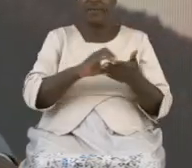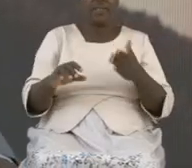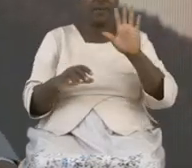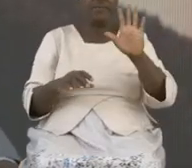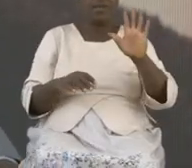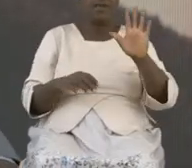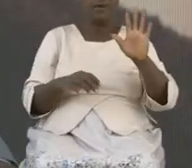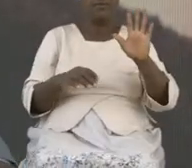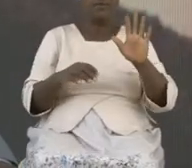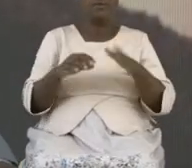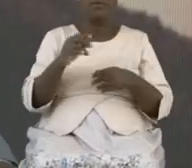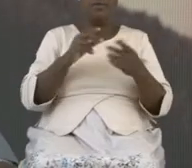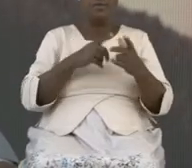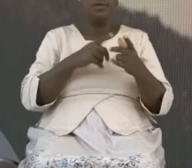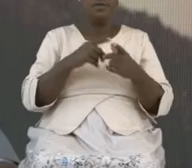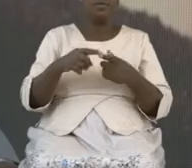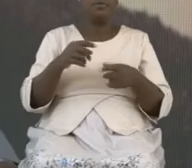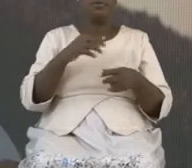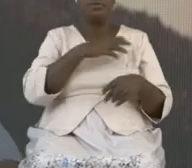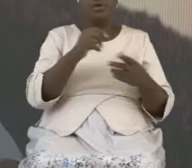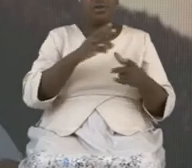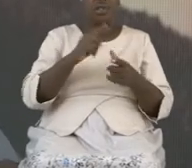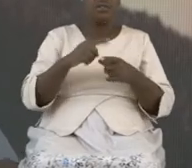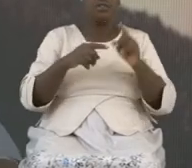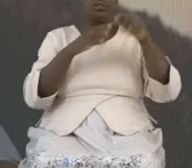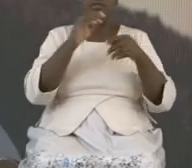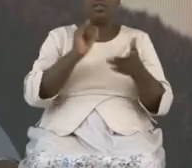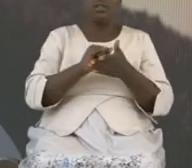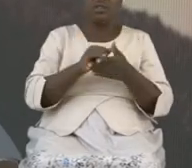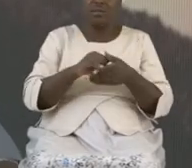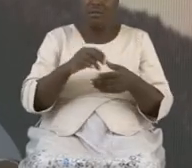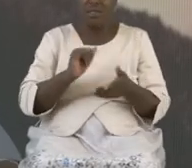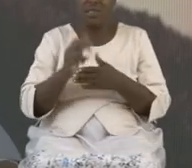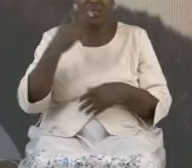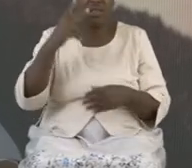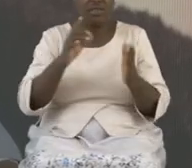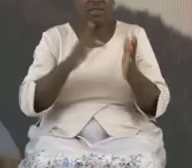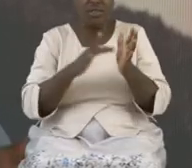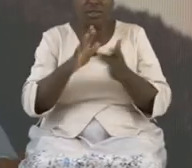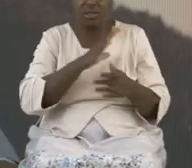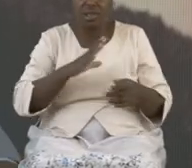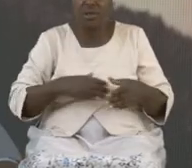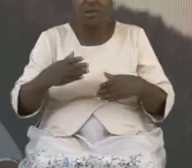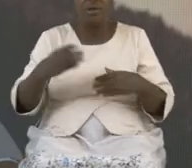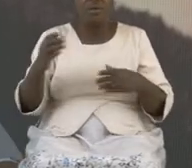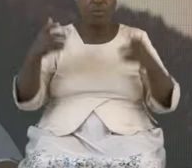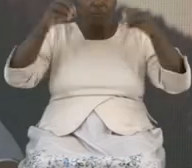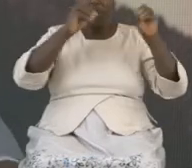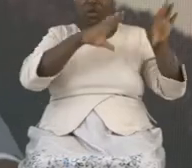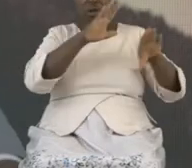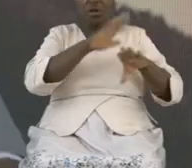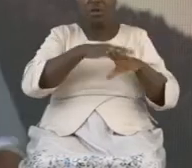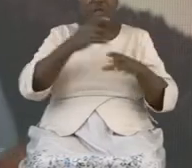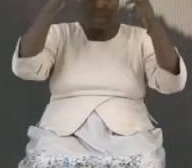came Jesus forth, wearing the crown of thorns and a purple robe.